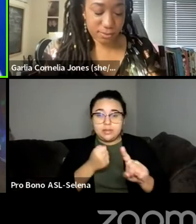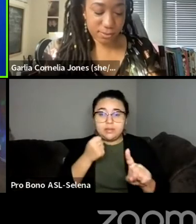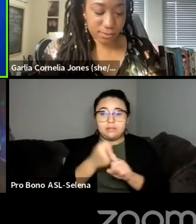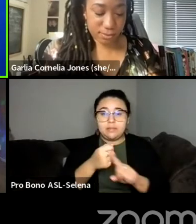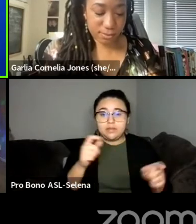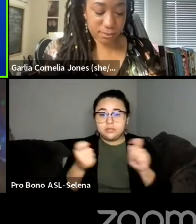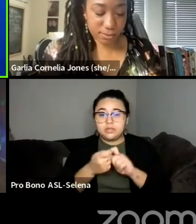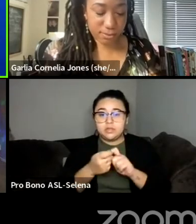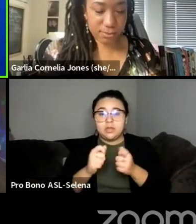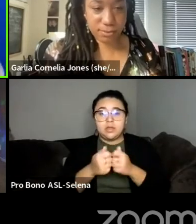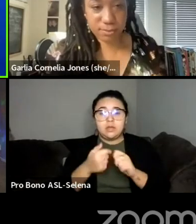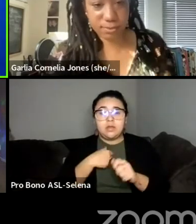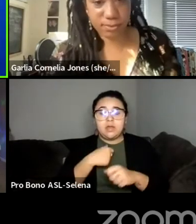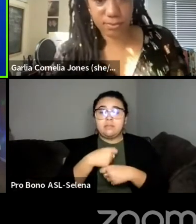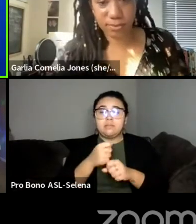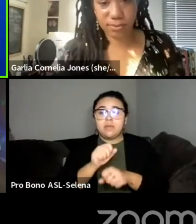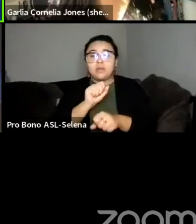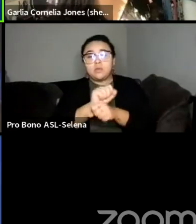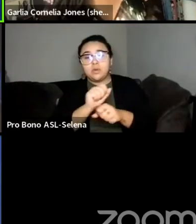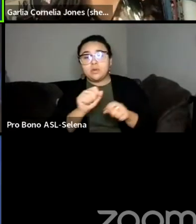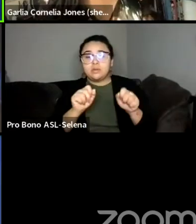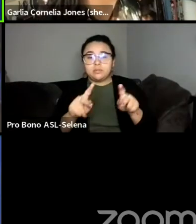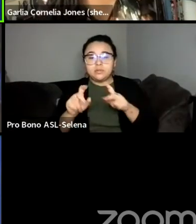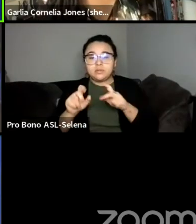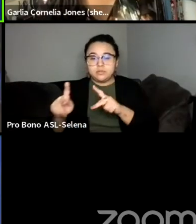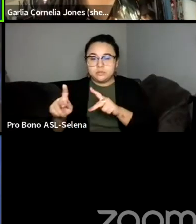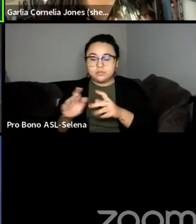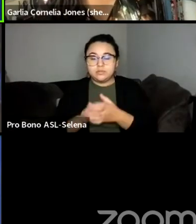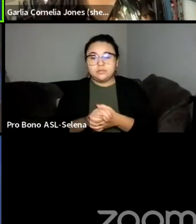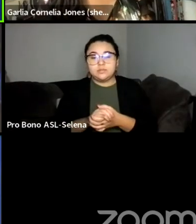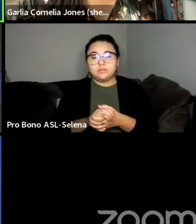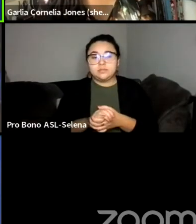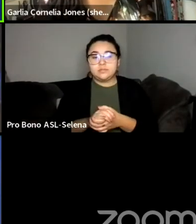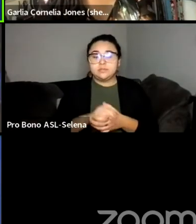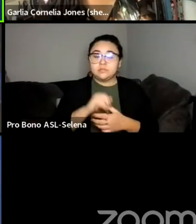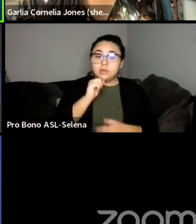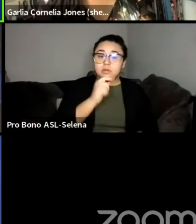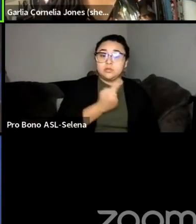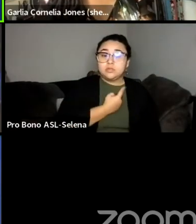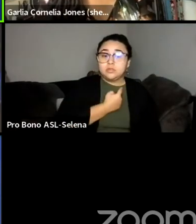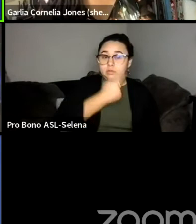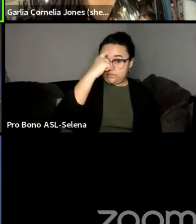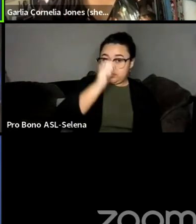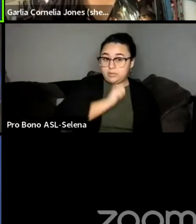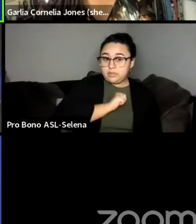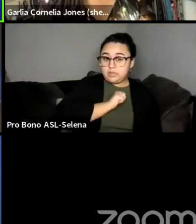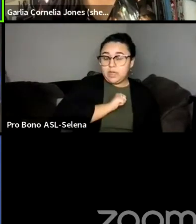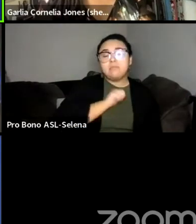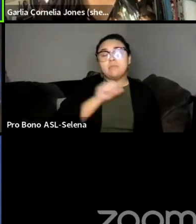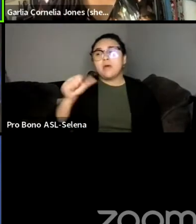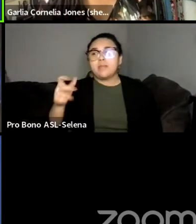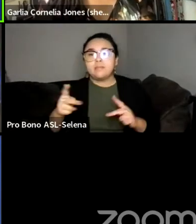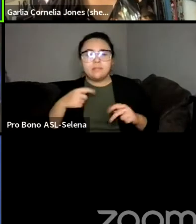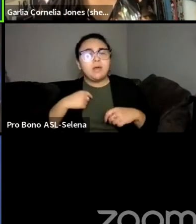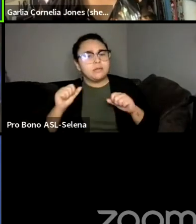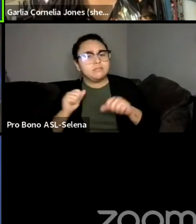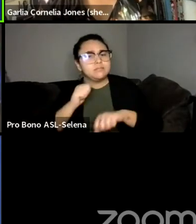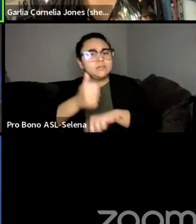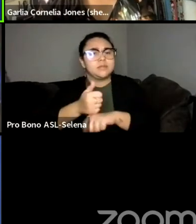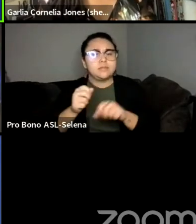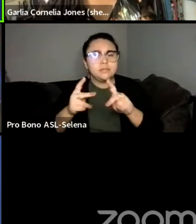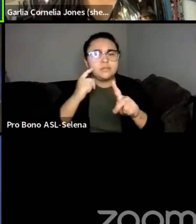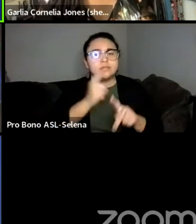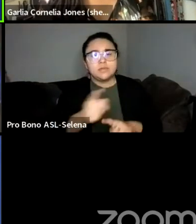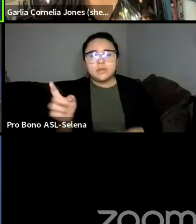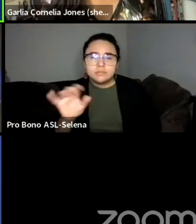I can create work or opportunities, not only for myself, but for other people. And